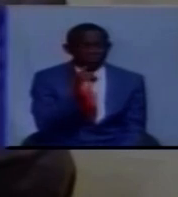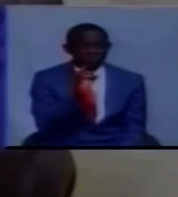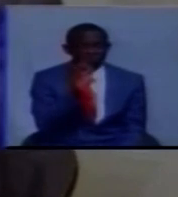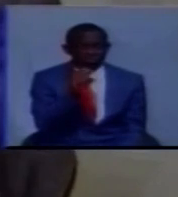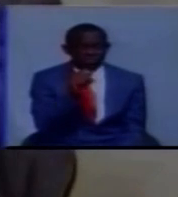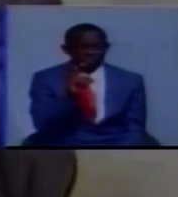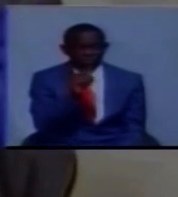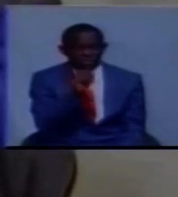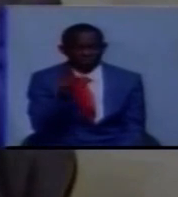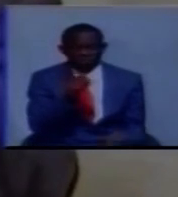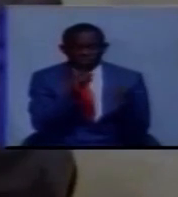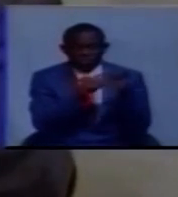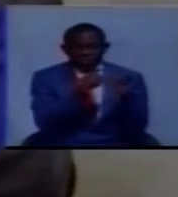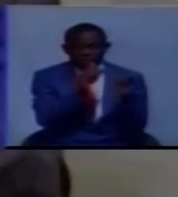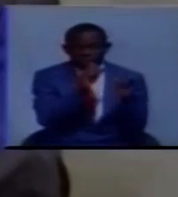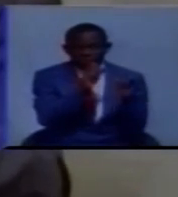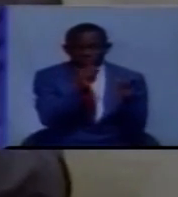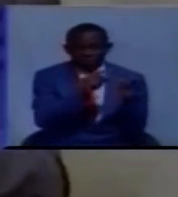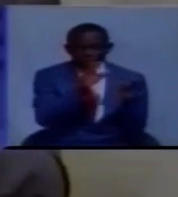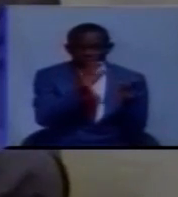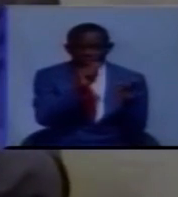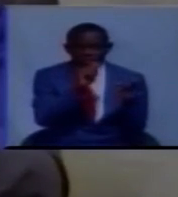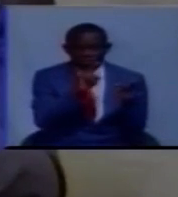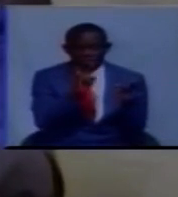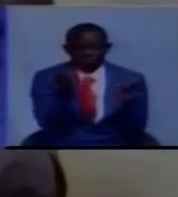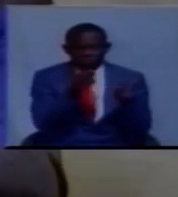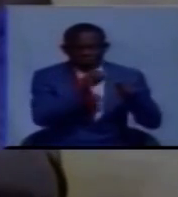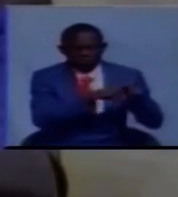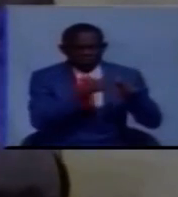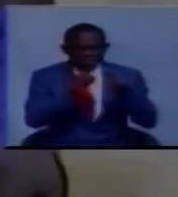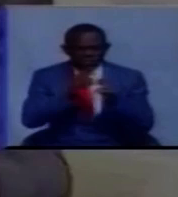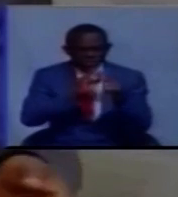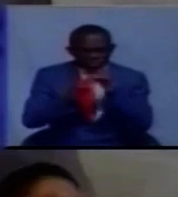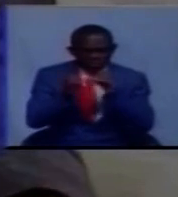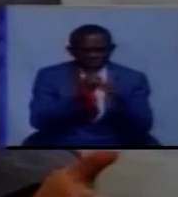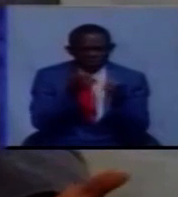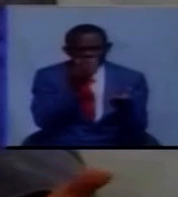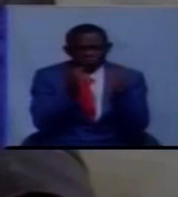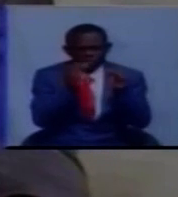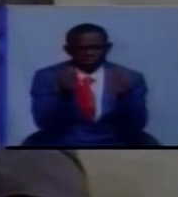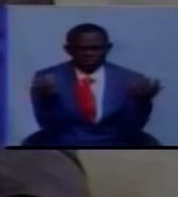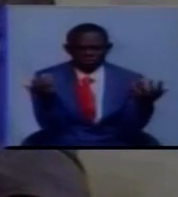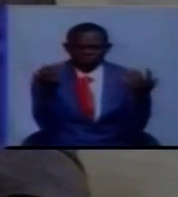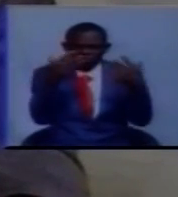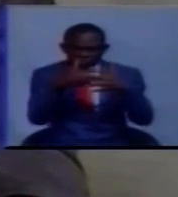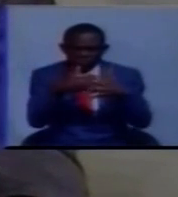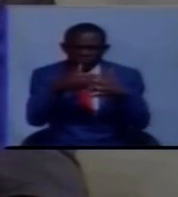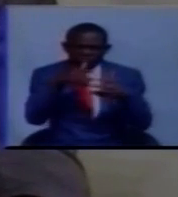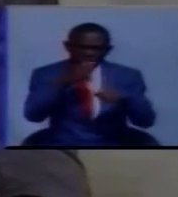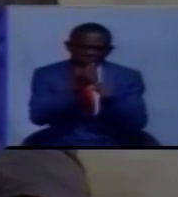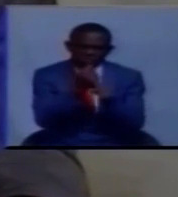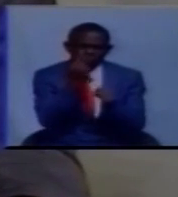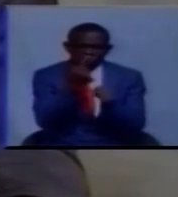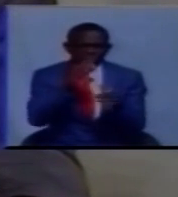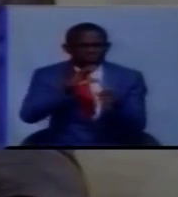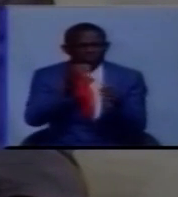ZCTU are discussing with a view of either working together closely or with a view of merging, which will be a good move. And